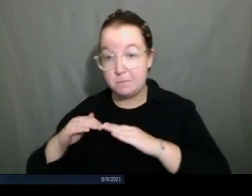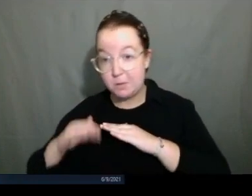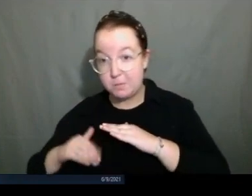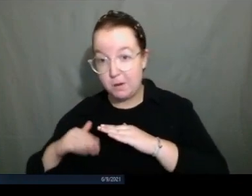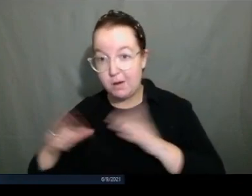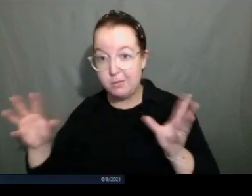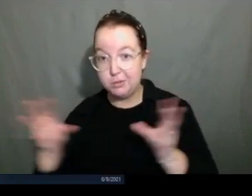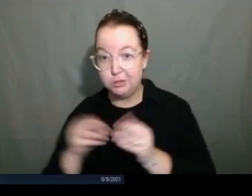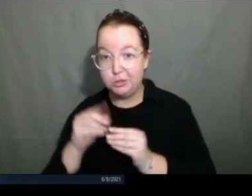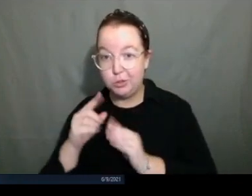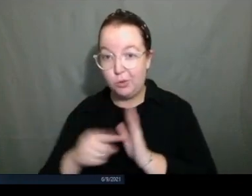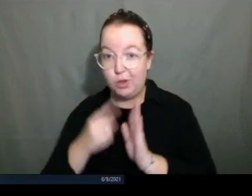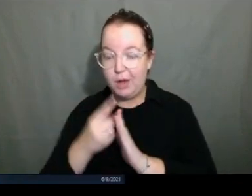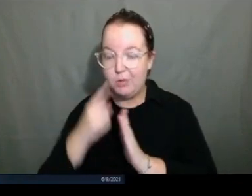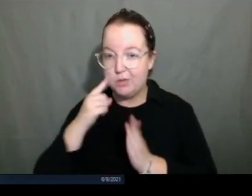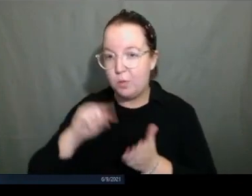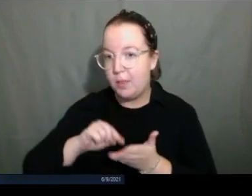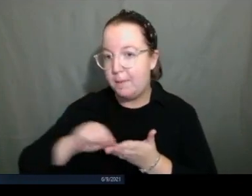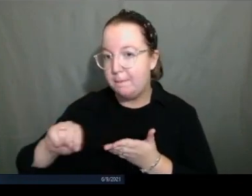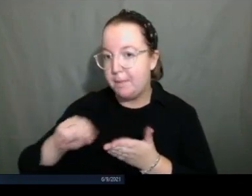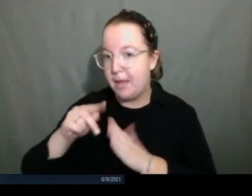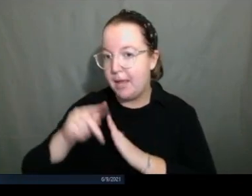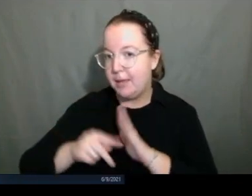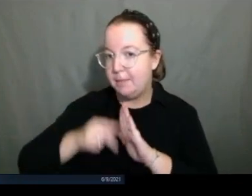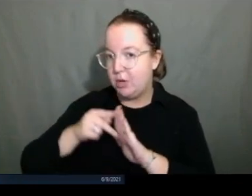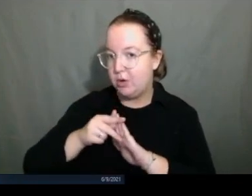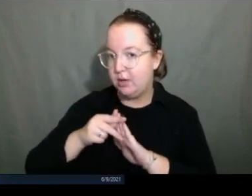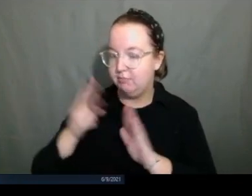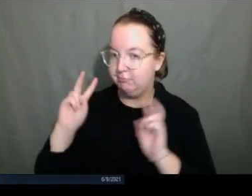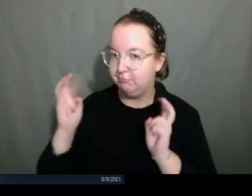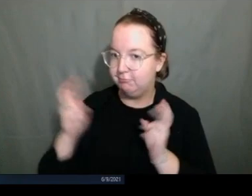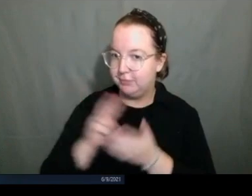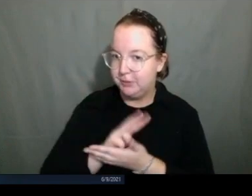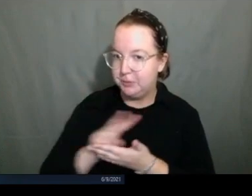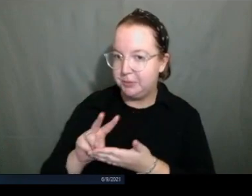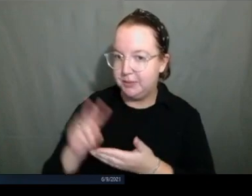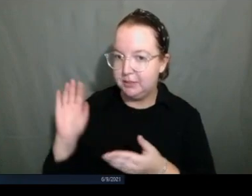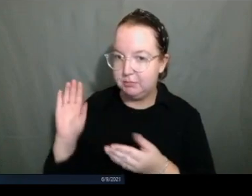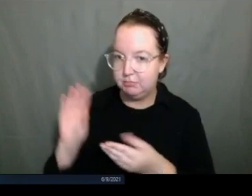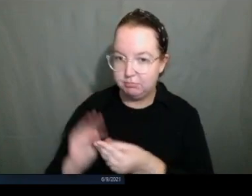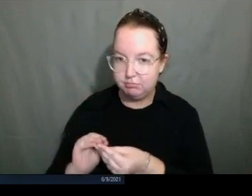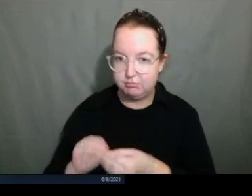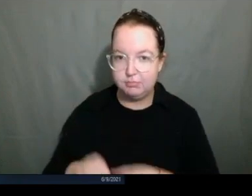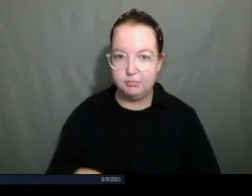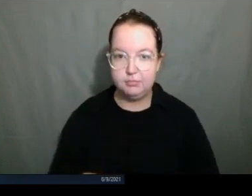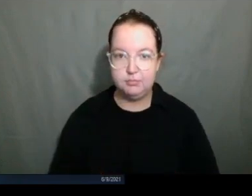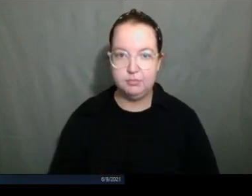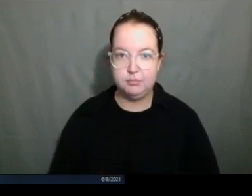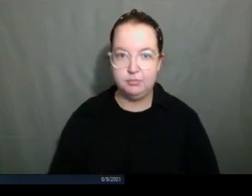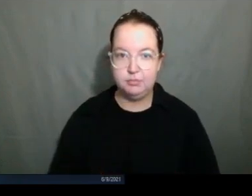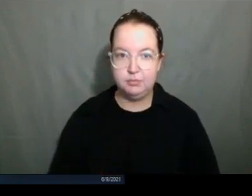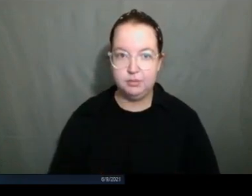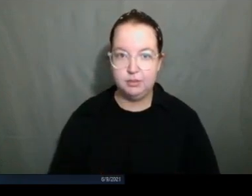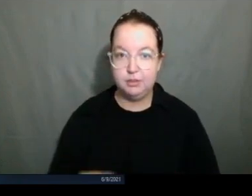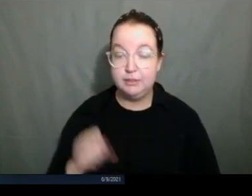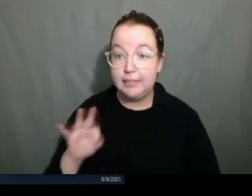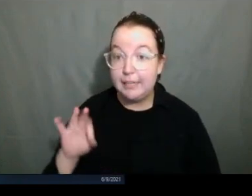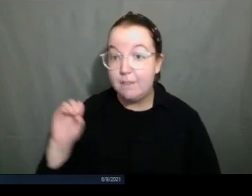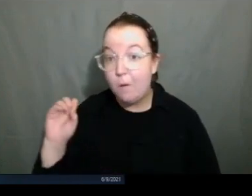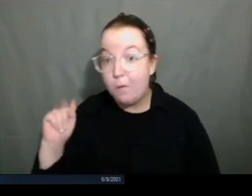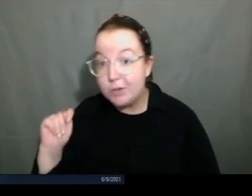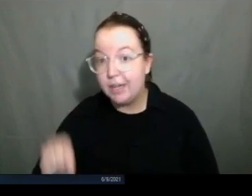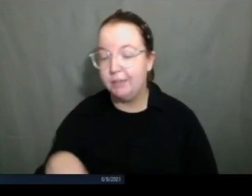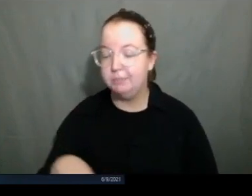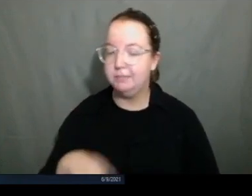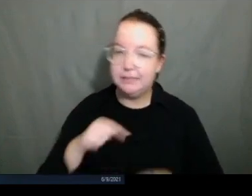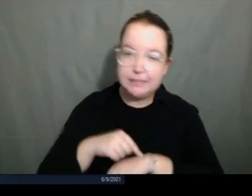total hours for the pay period, and that will break out anything you might have on your time card. So if you had overtime or time